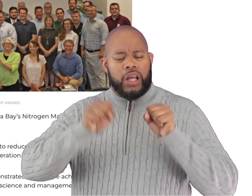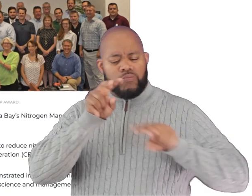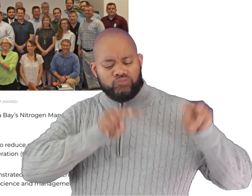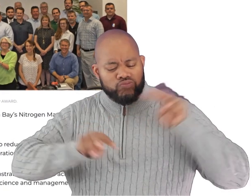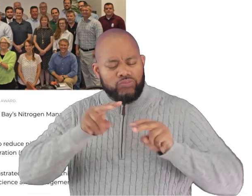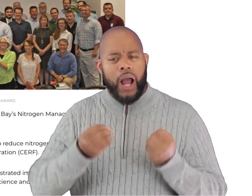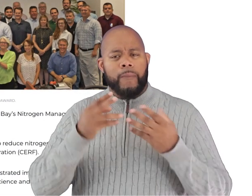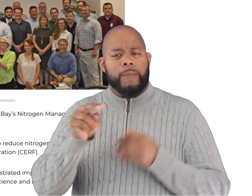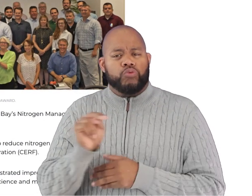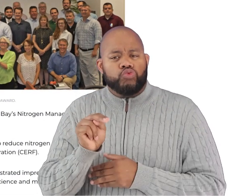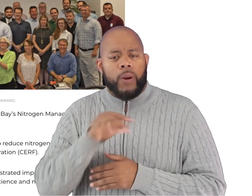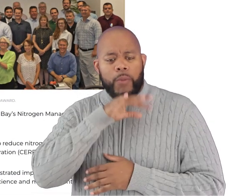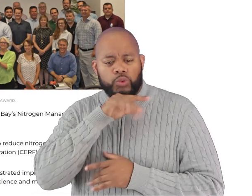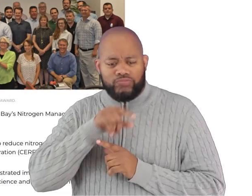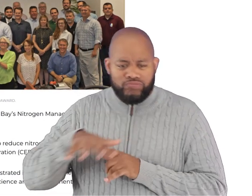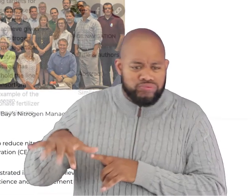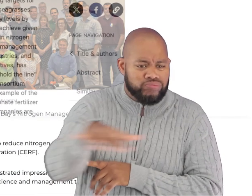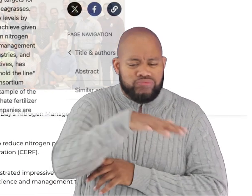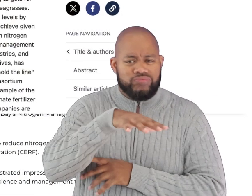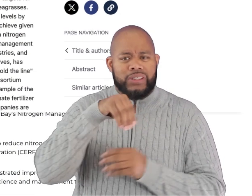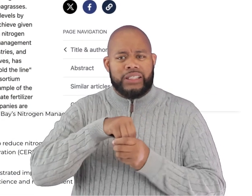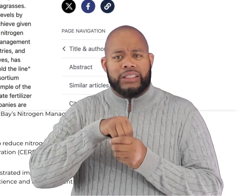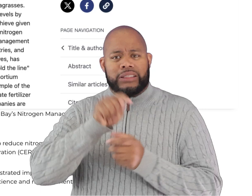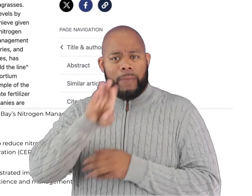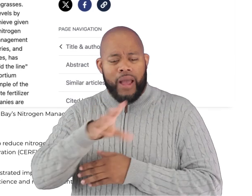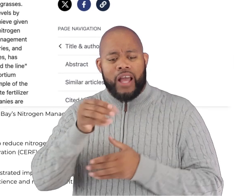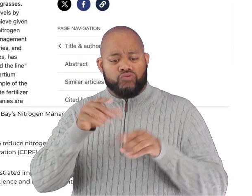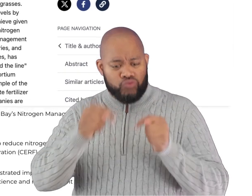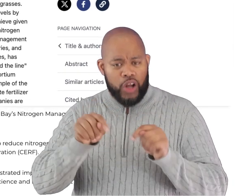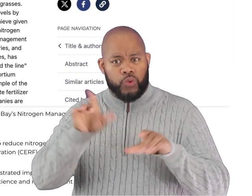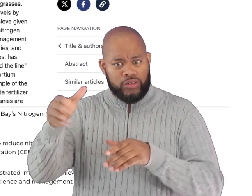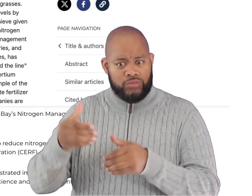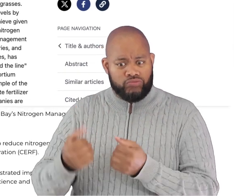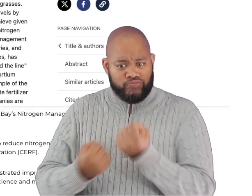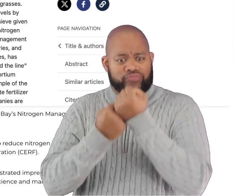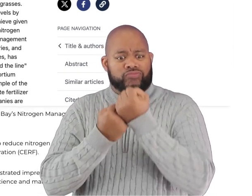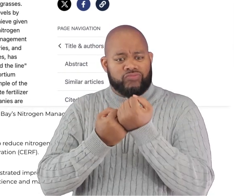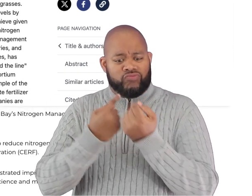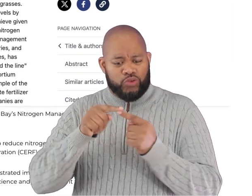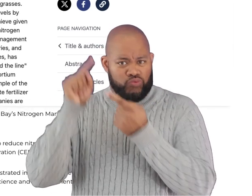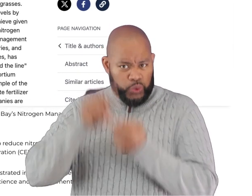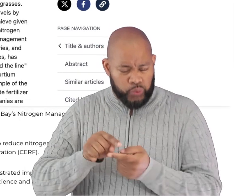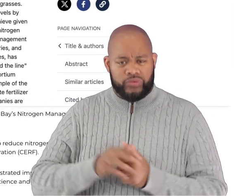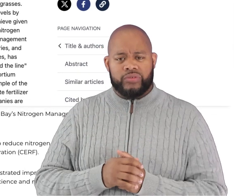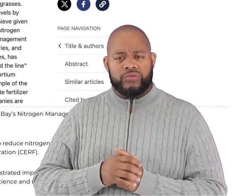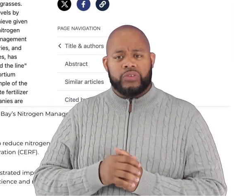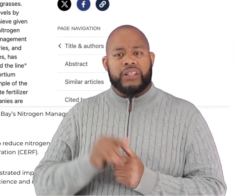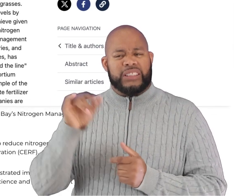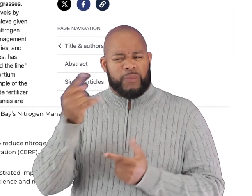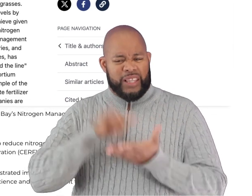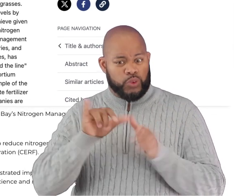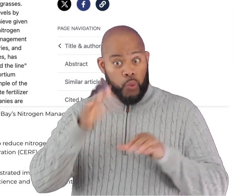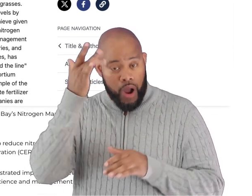take a look at how much nutrient pollution they were contributing to the bay and to do their part to reduce that nutrient load. This was all